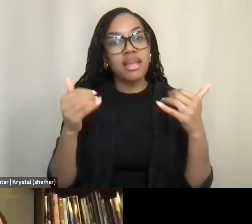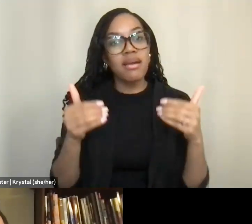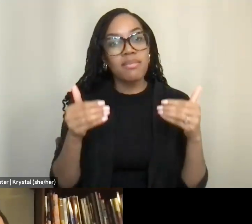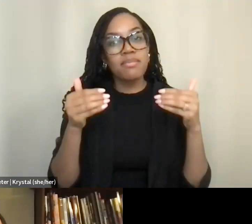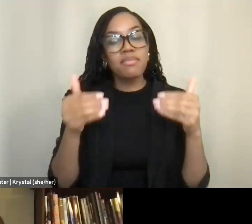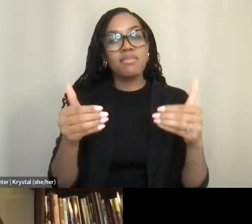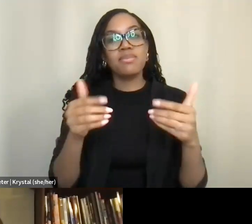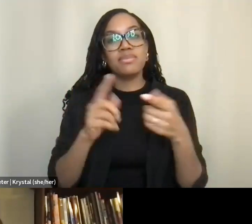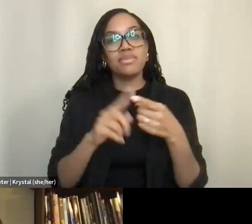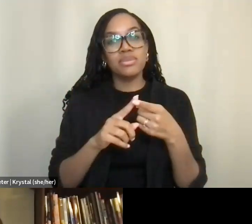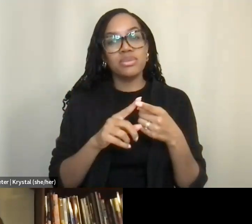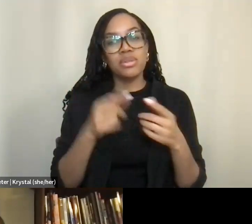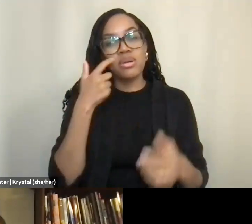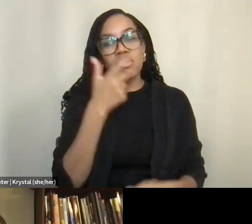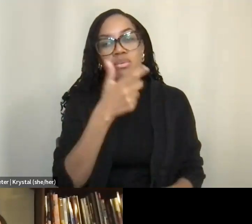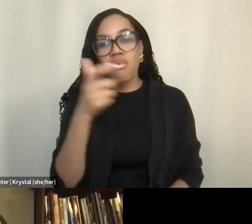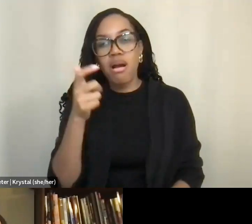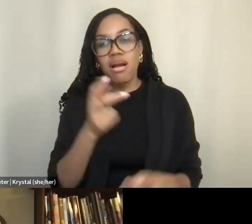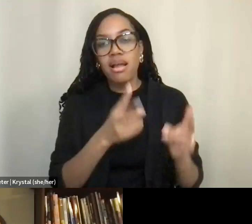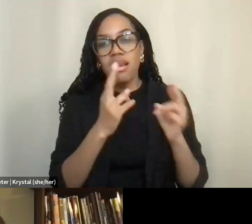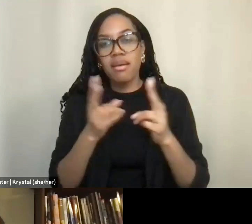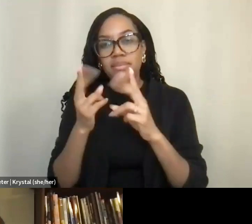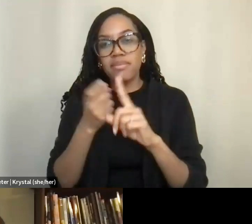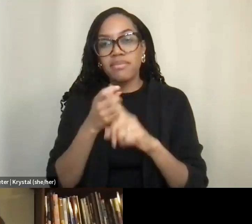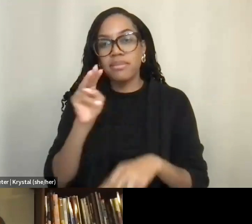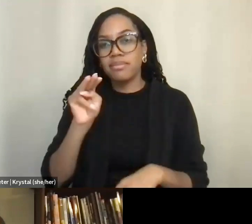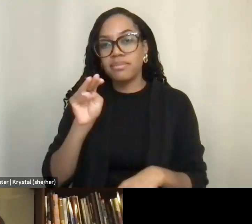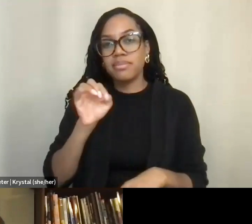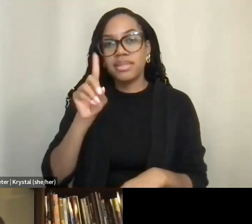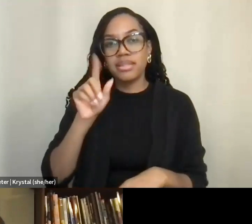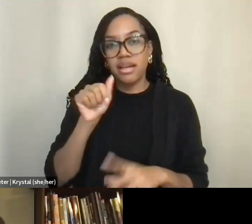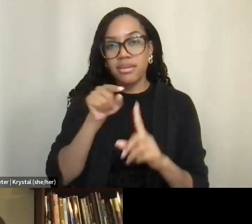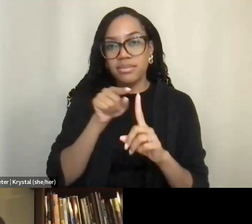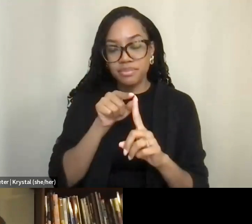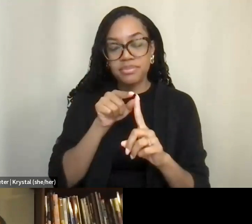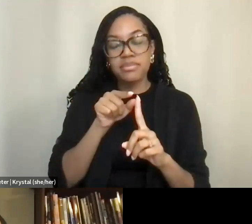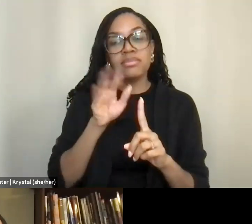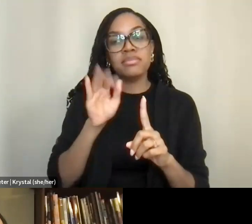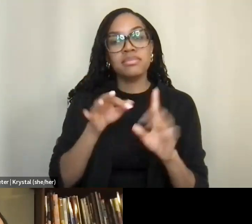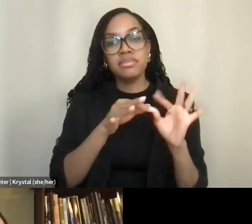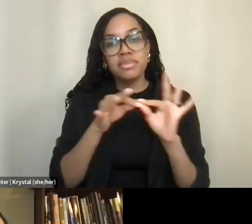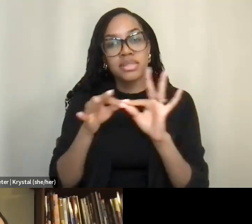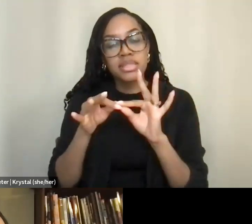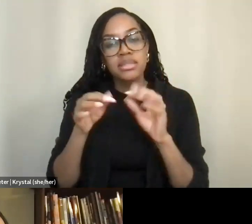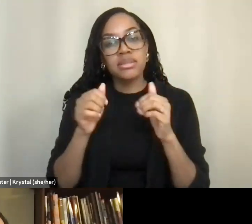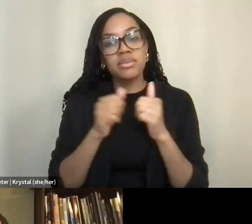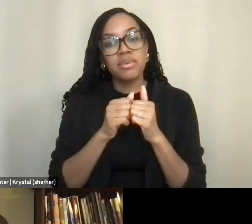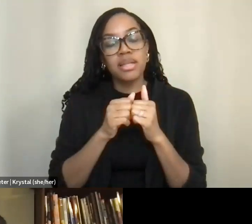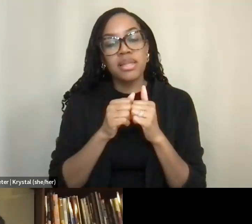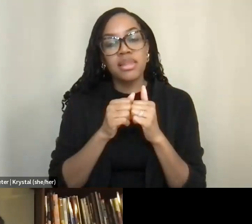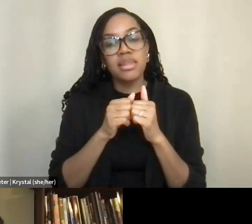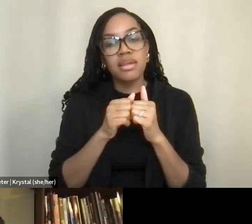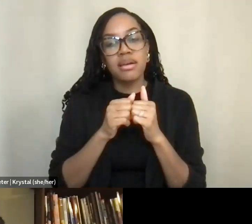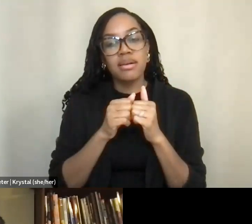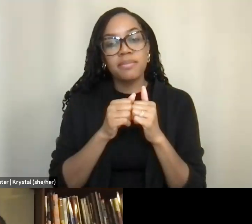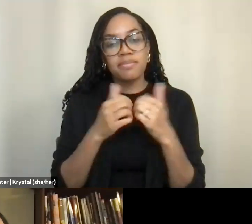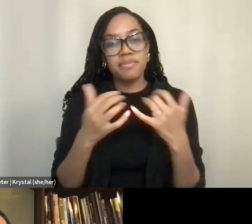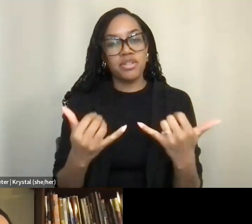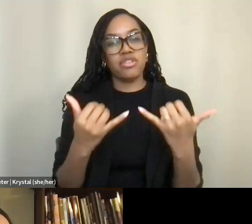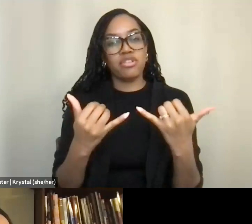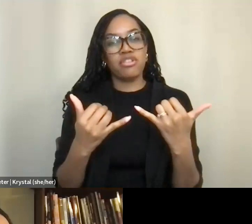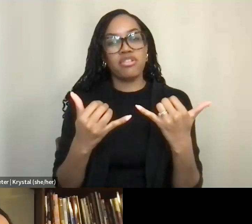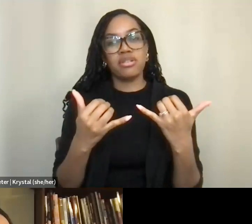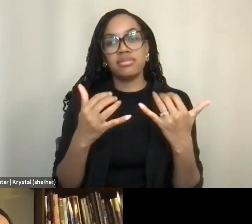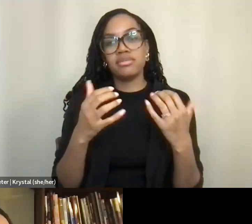at some clips from the media that deal with the current